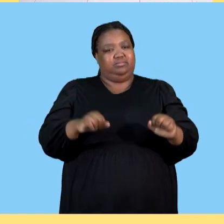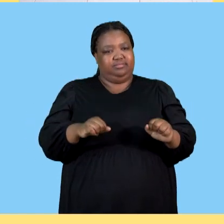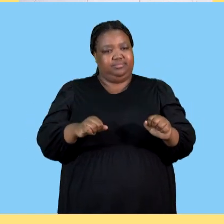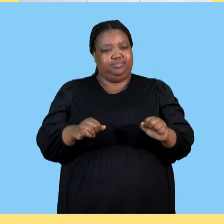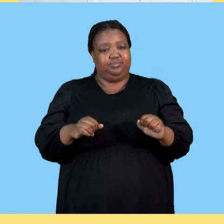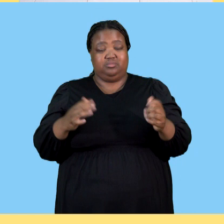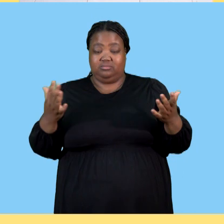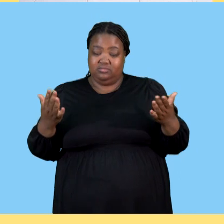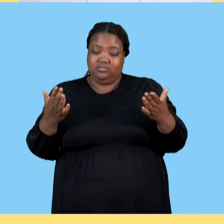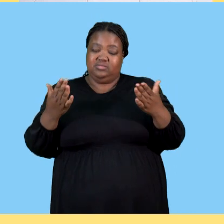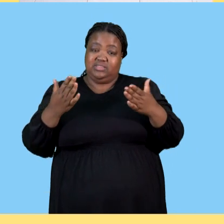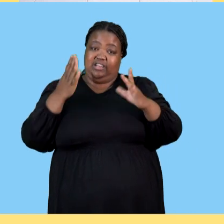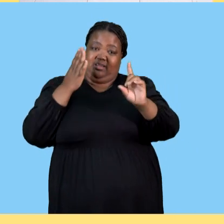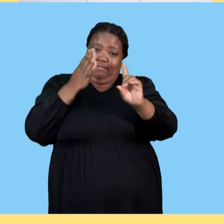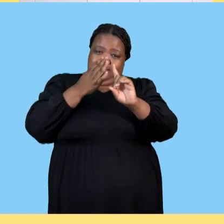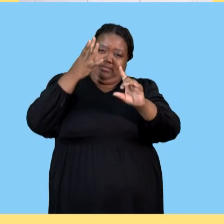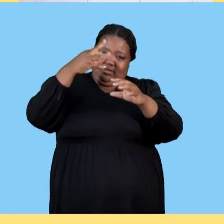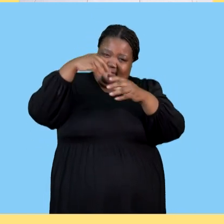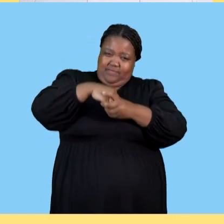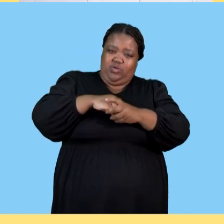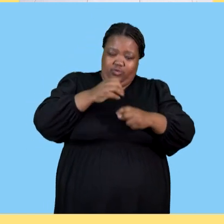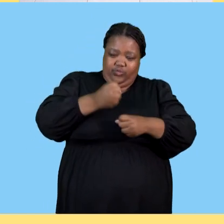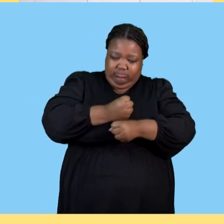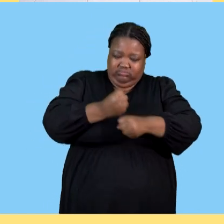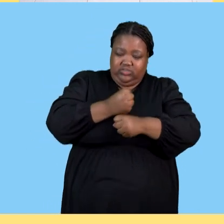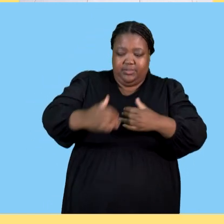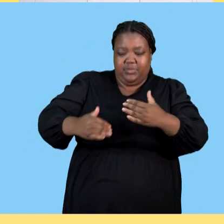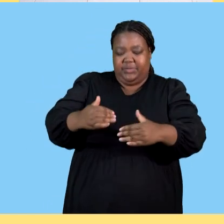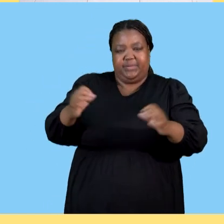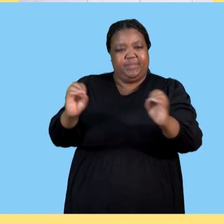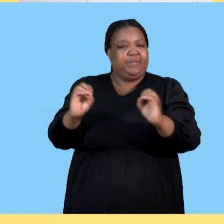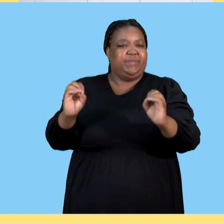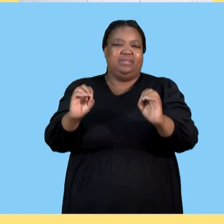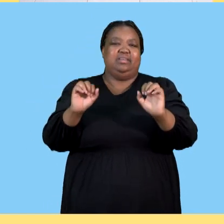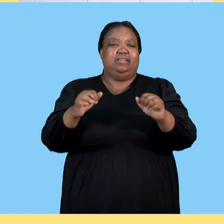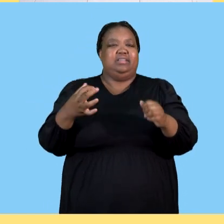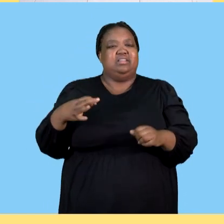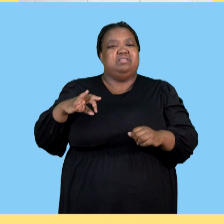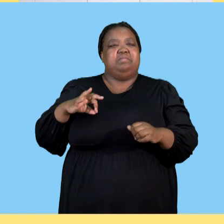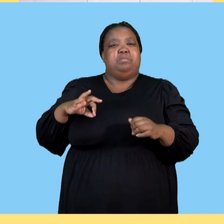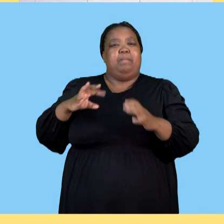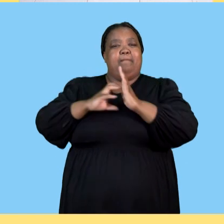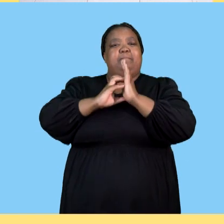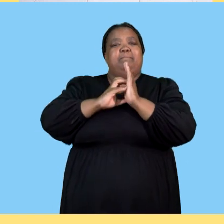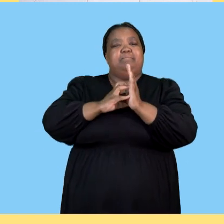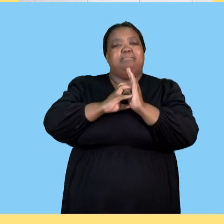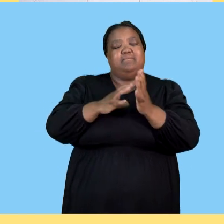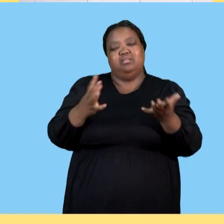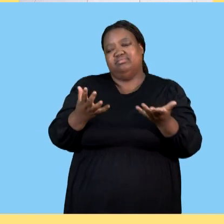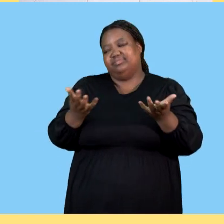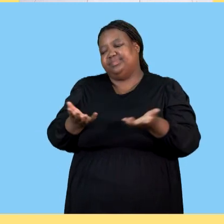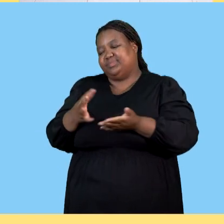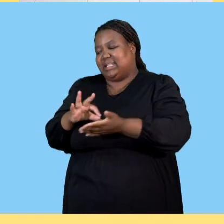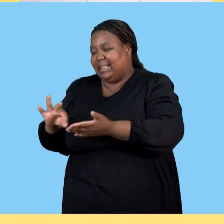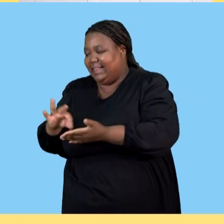not directly involved in the manufacturing process. For example, wages for the factory supervisor or